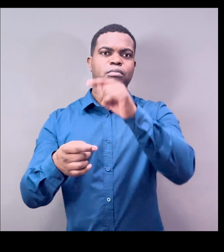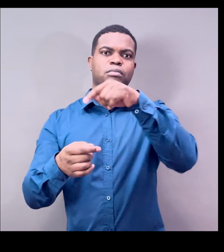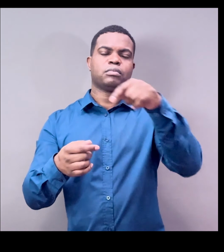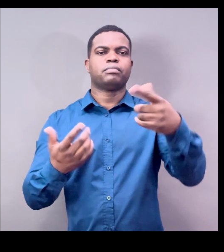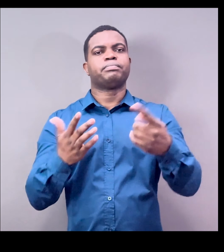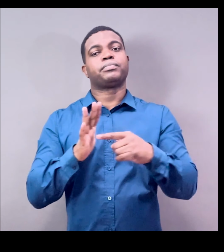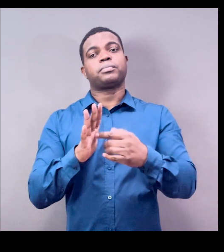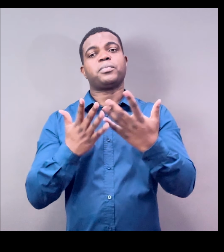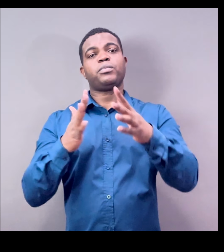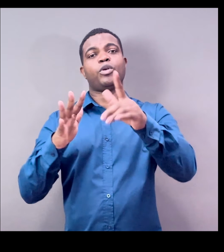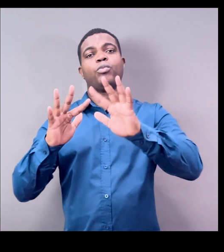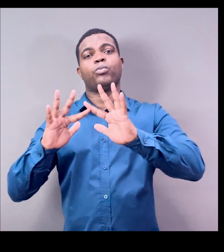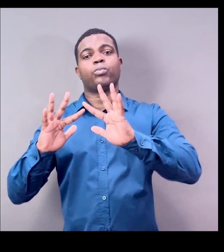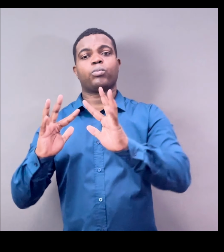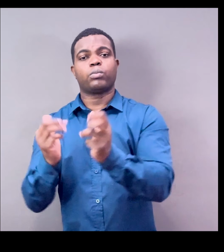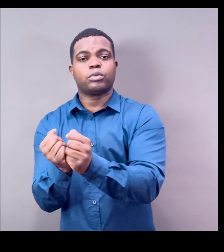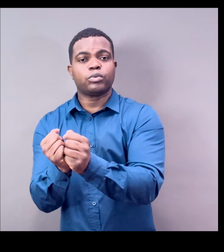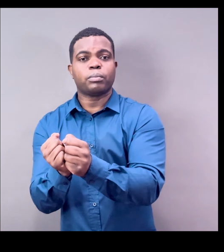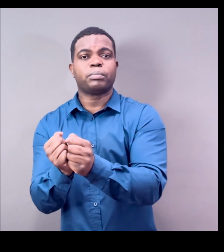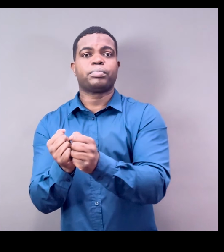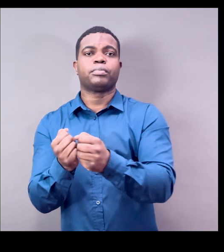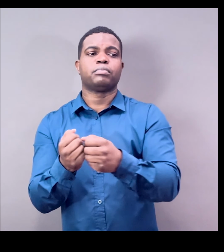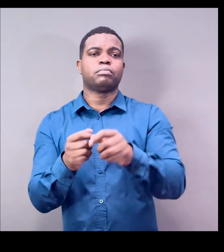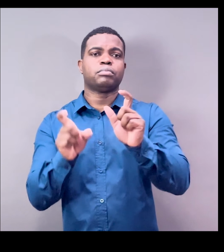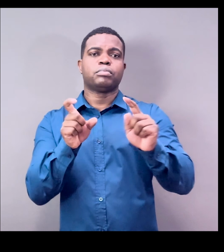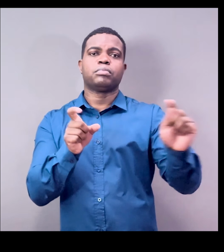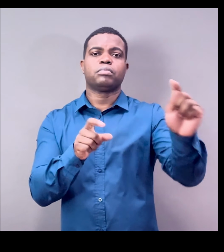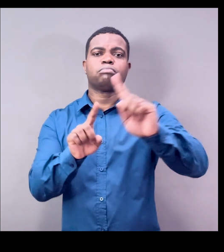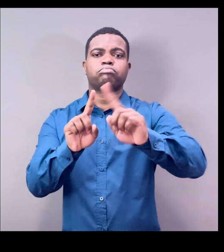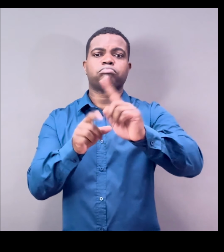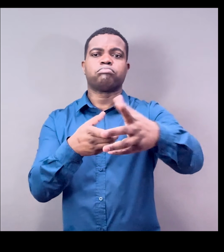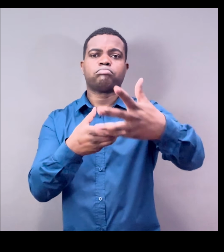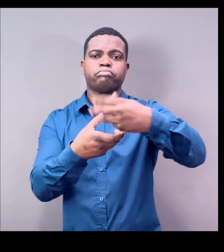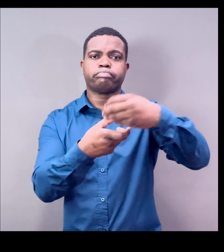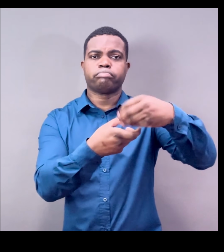also can conduct